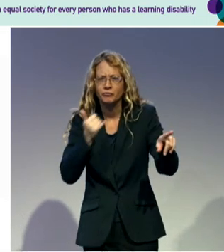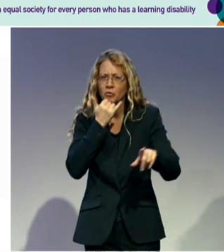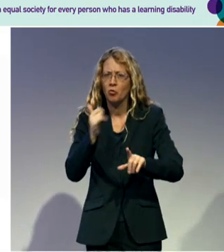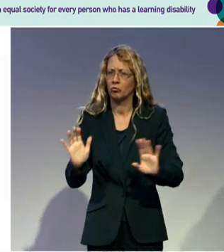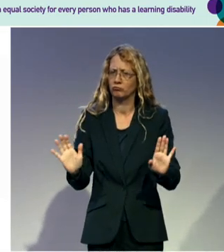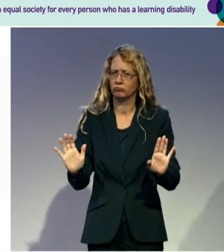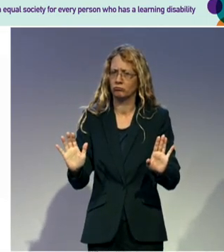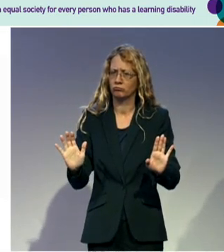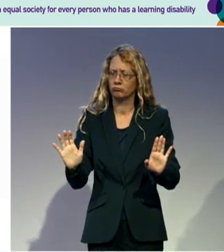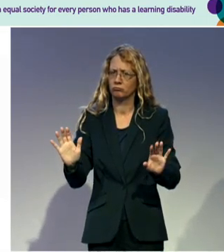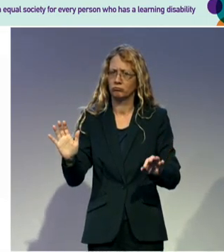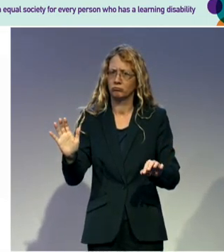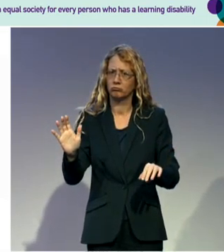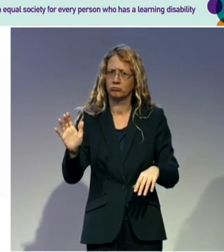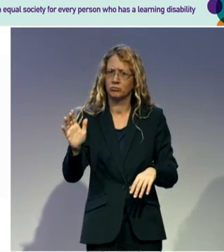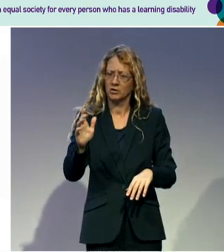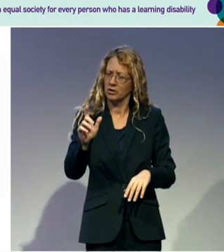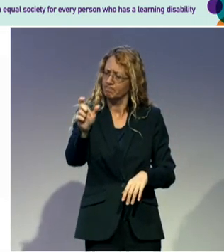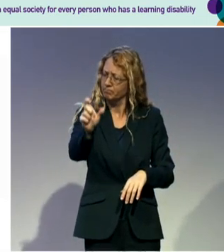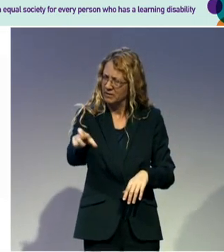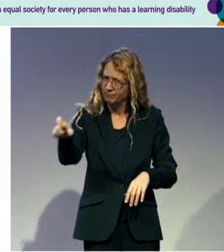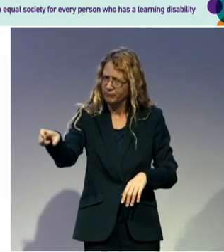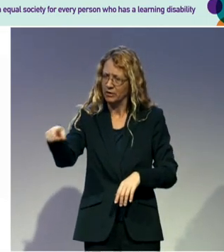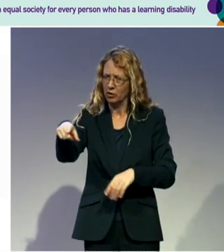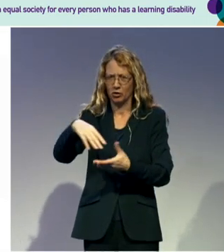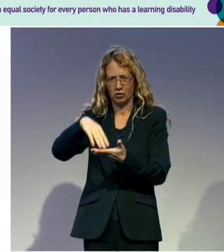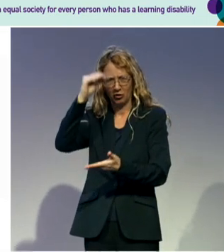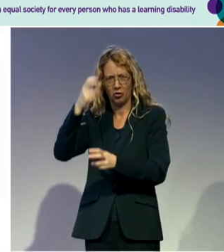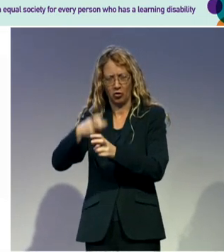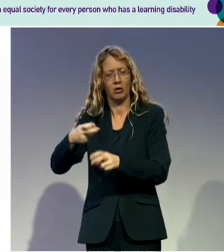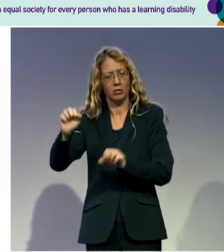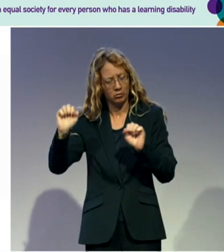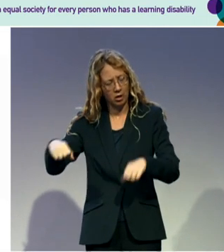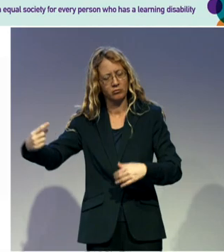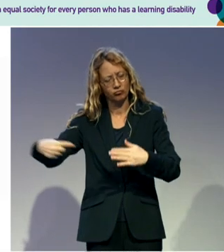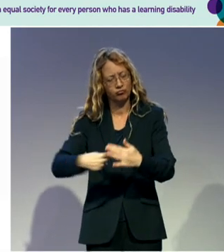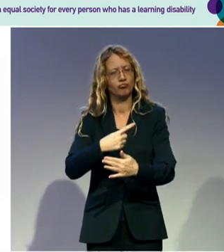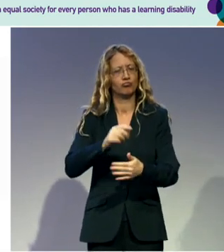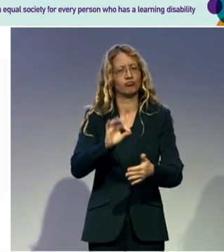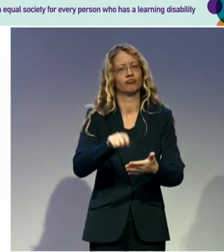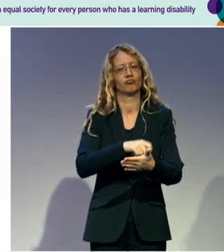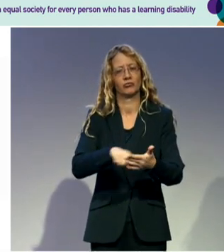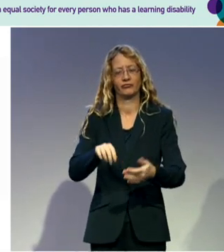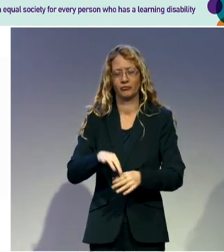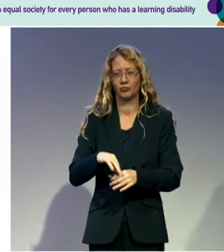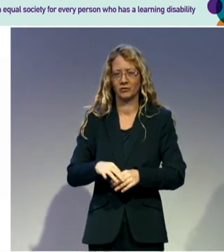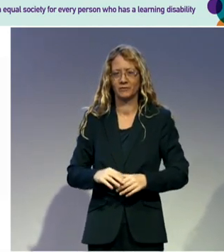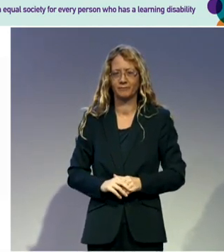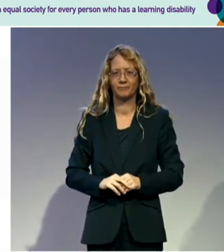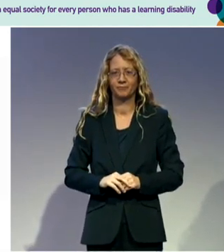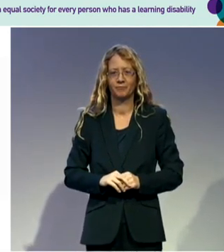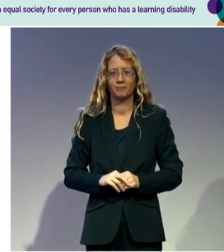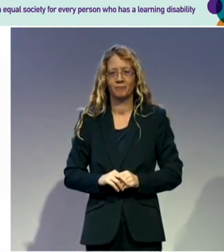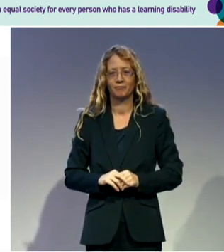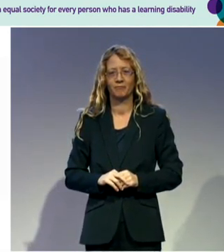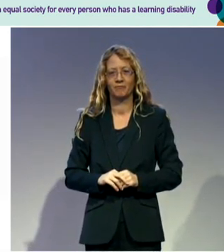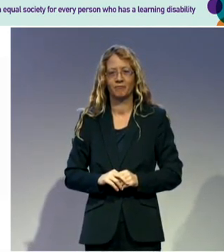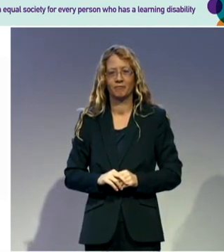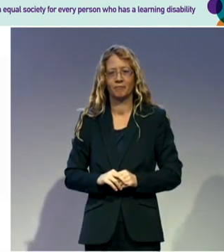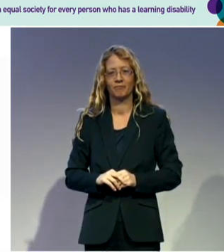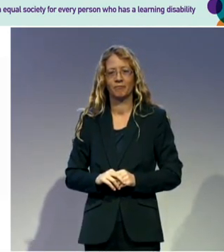Together with our members, we also campaigned for all political parties to create easy read manifestos, as many had not